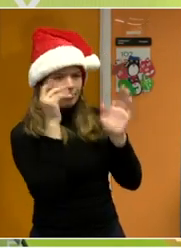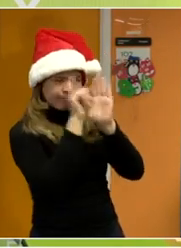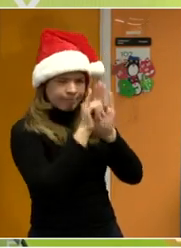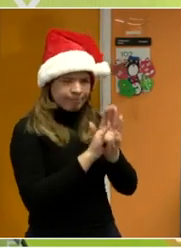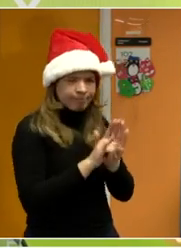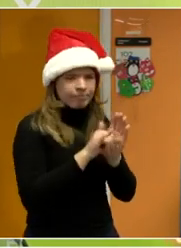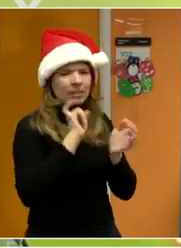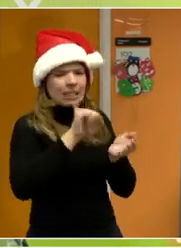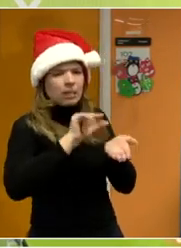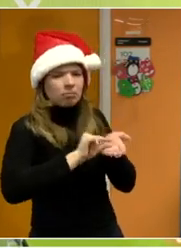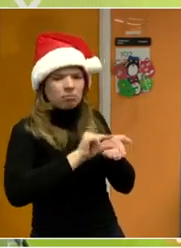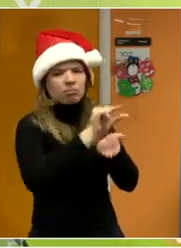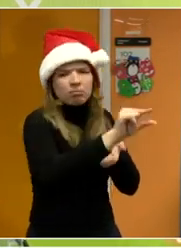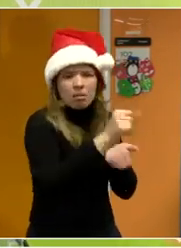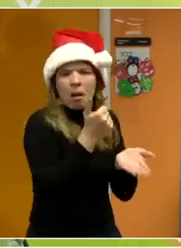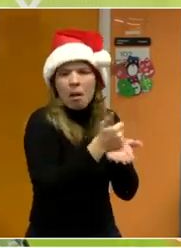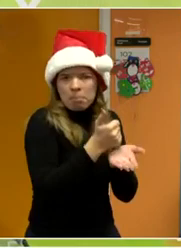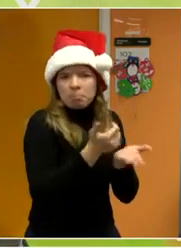stipends.